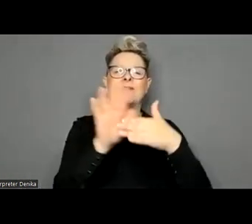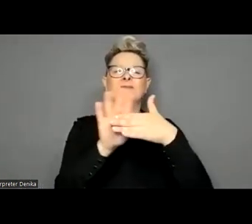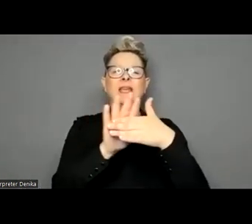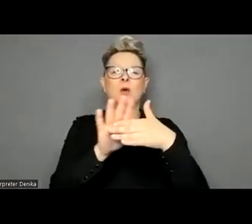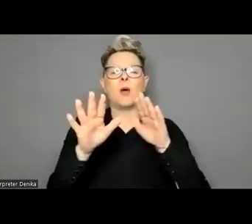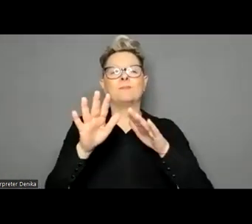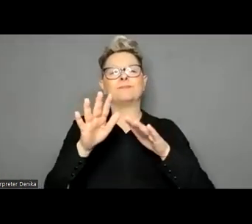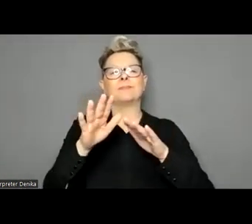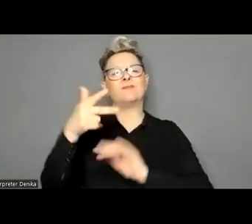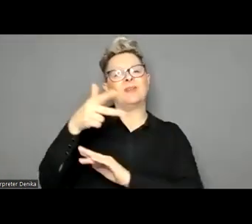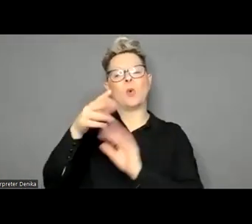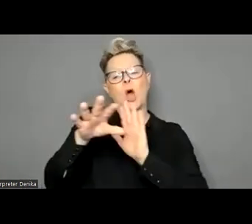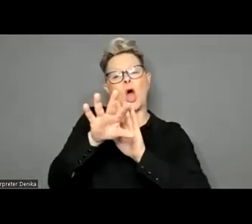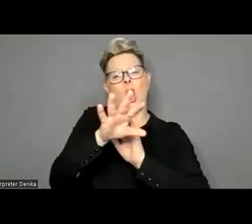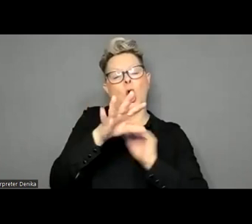options.